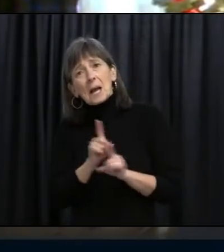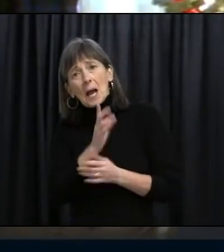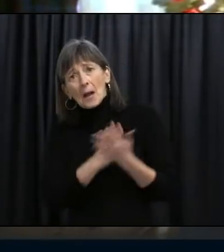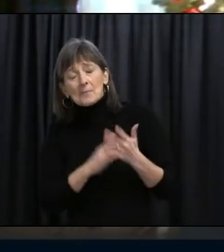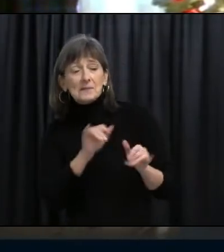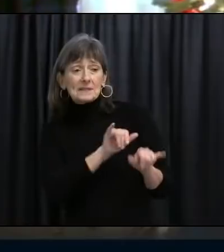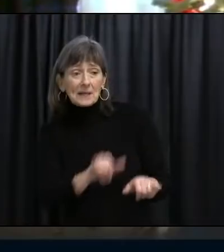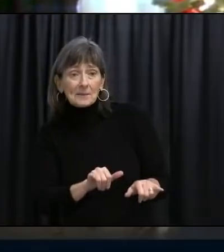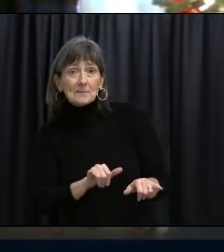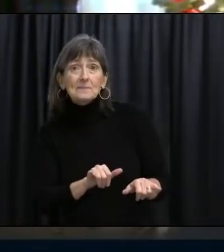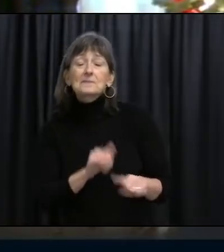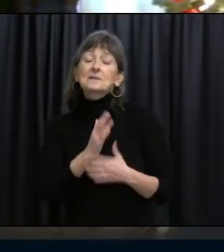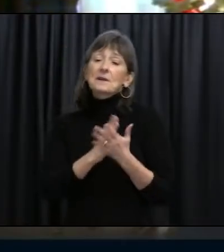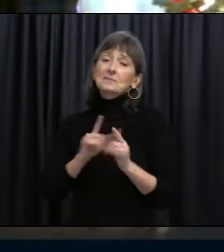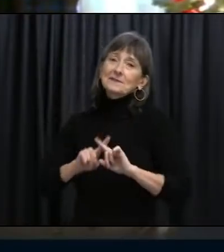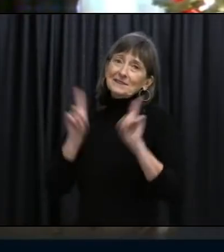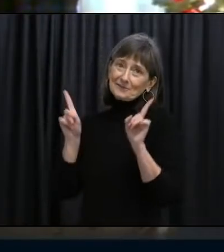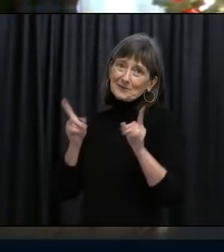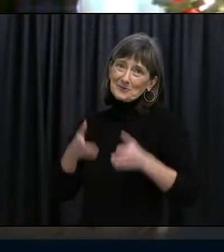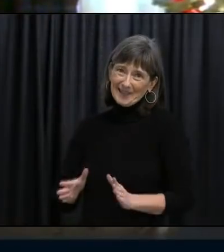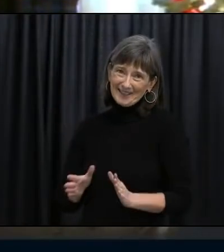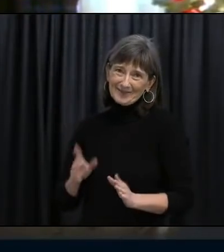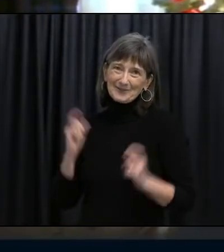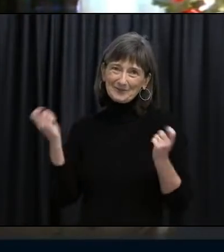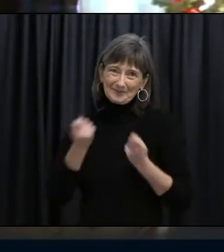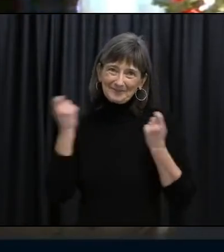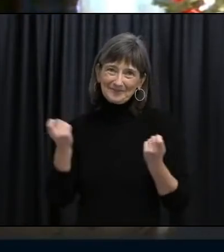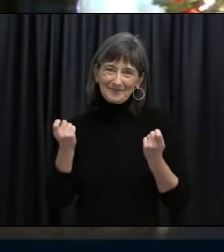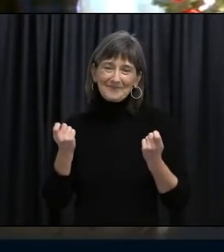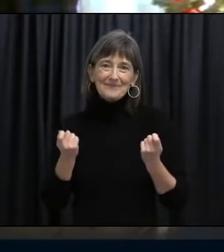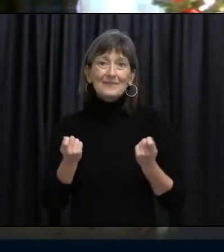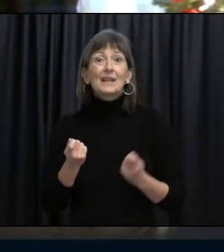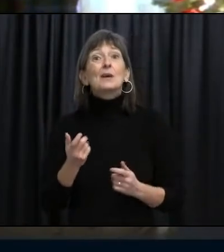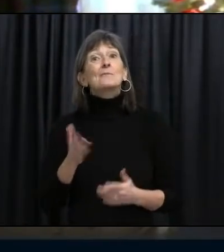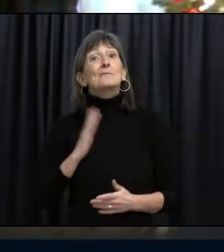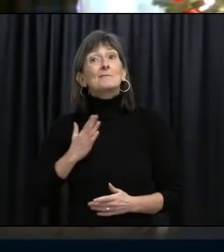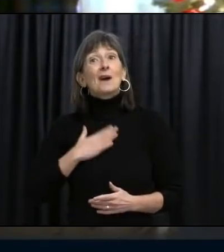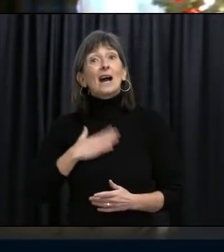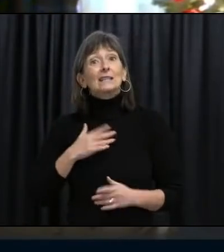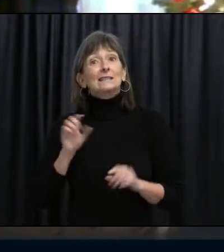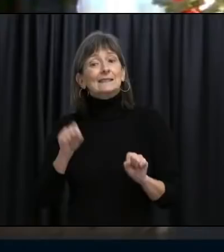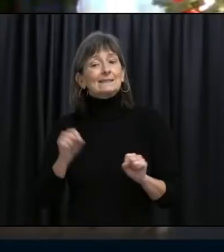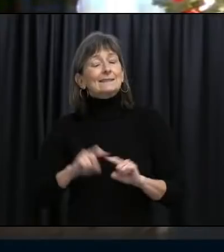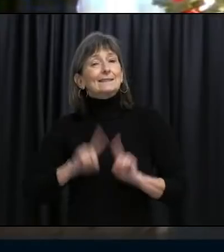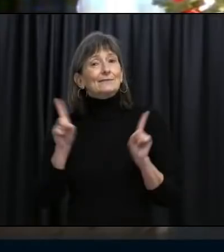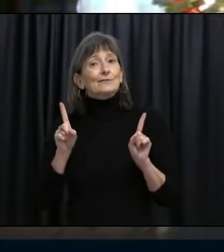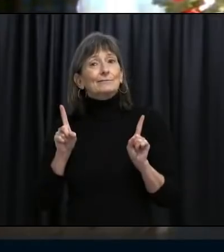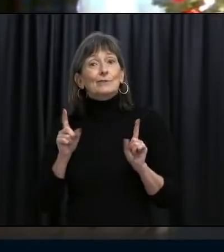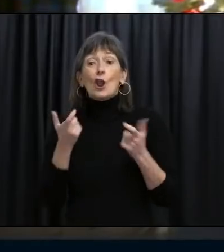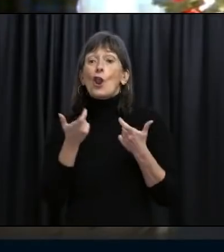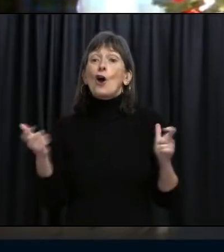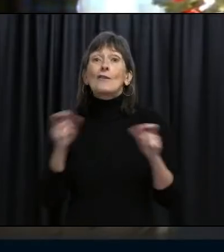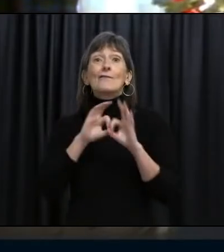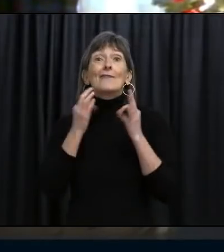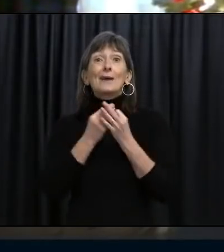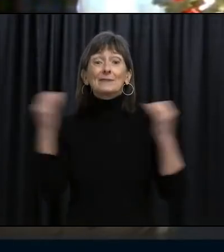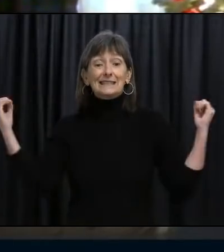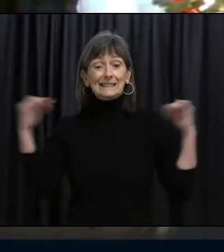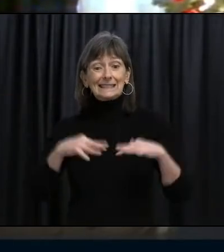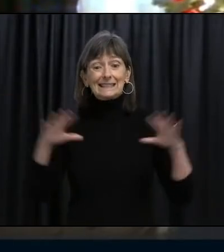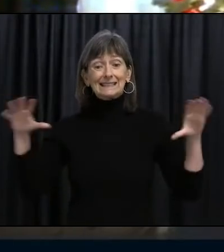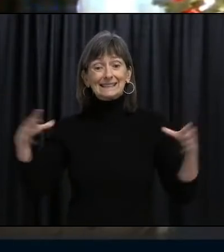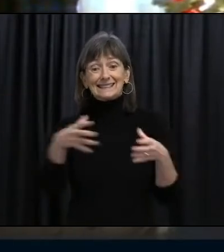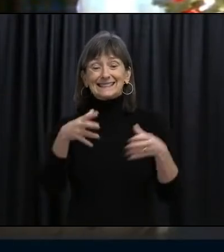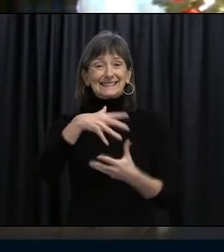Mine certainly was. The large family gatherings we look forward to couldn't happen this year with COVID-19 restrictions in